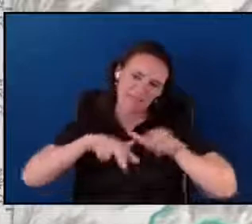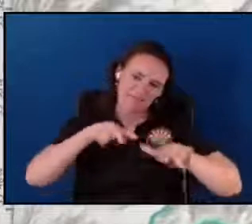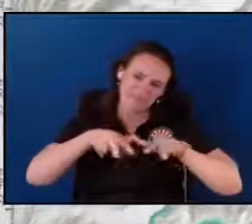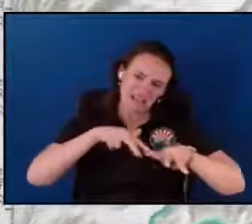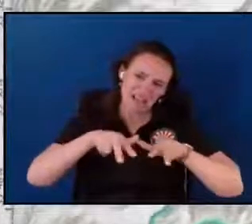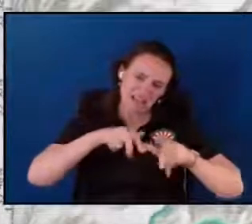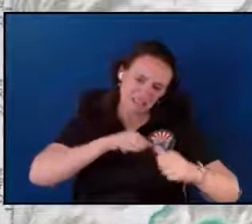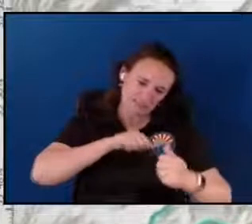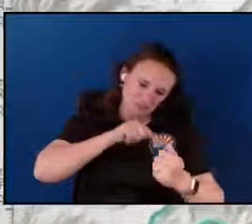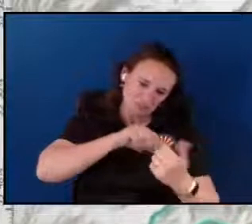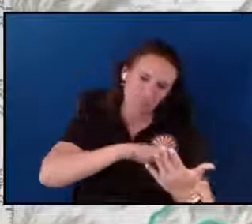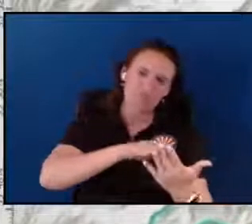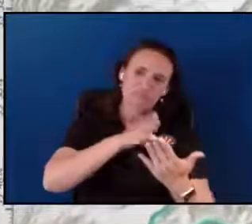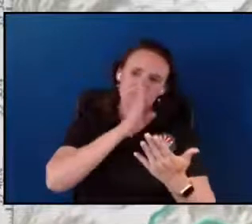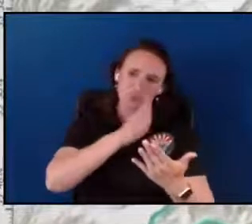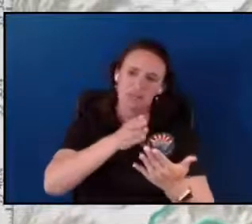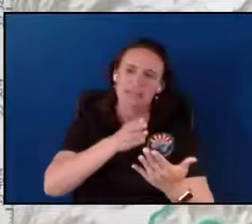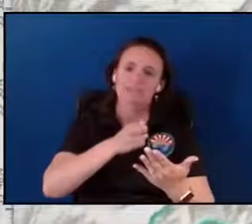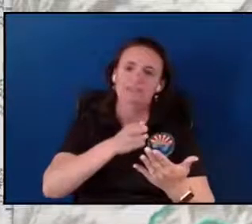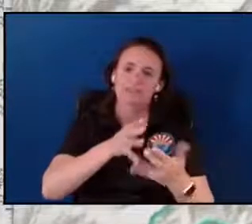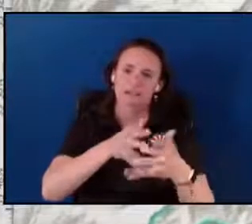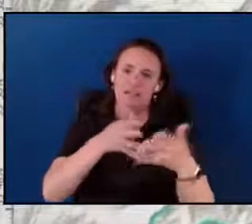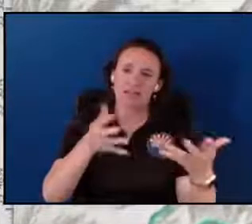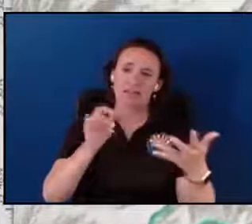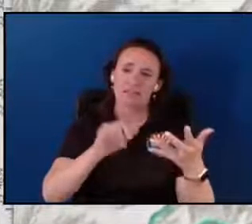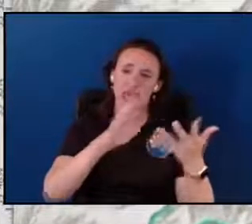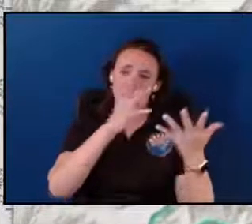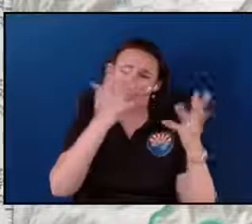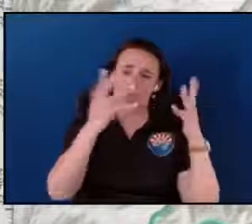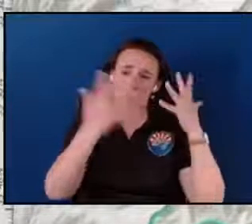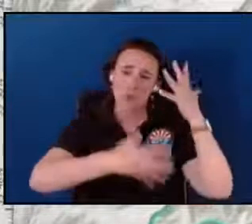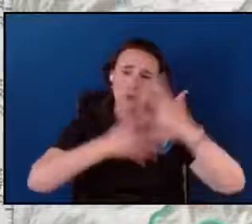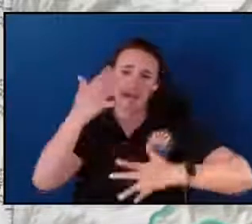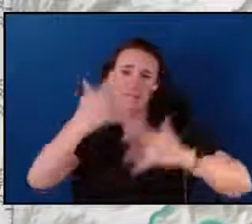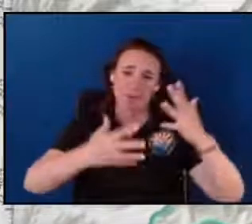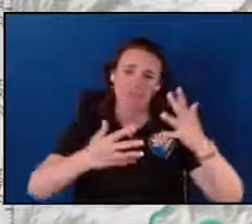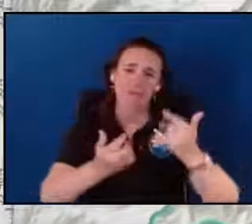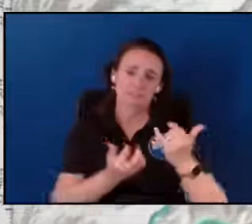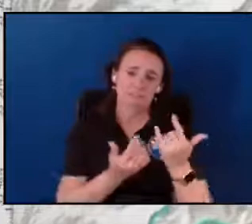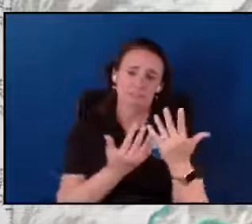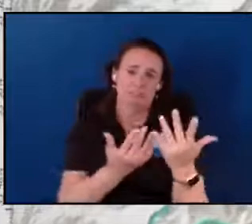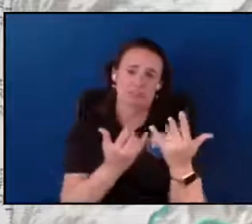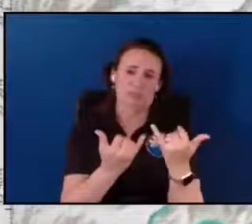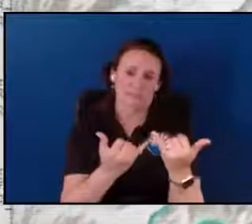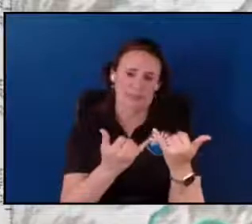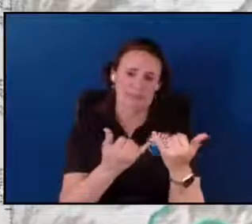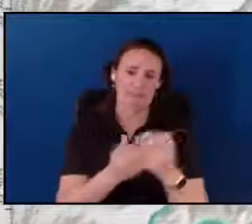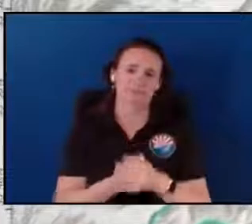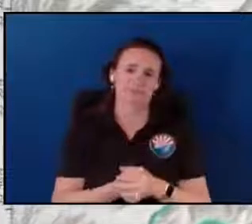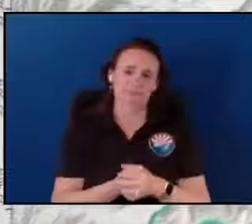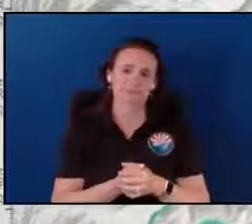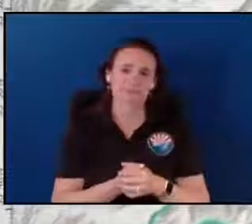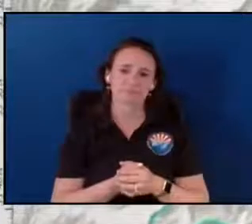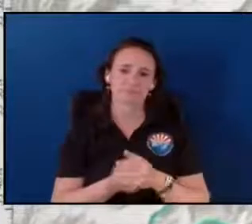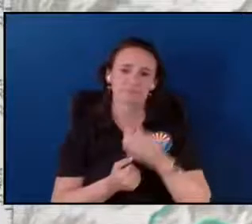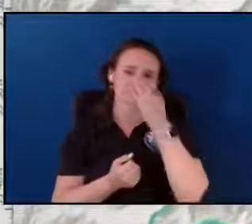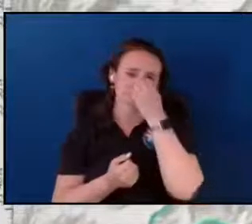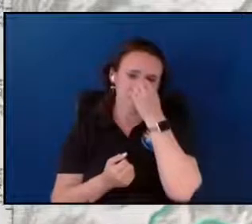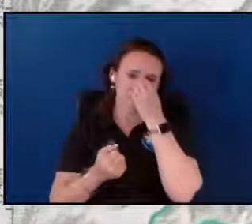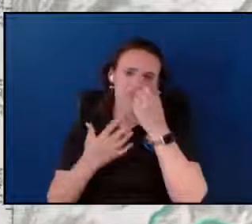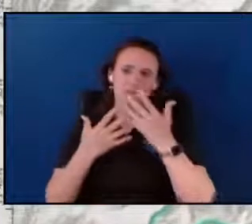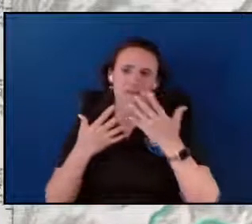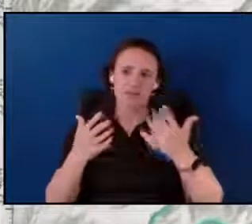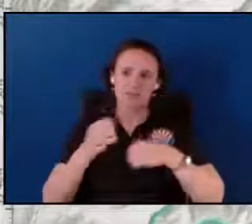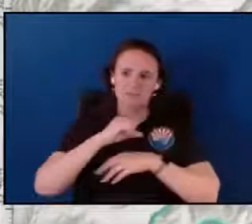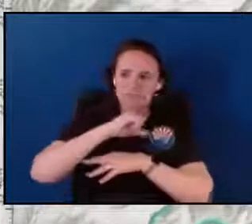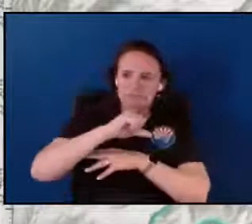on it. And a lot of that blowdown is what this is burning in right now. A lot of resistance to